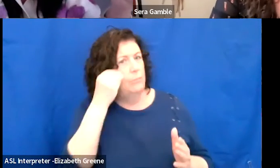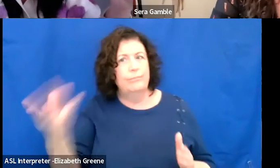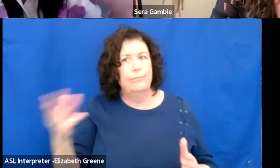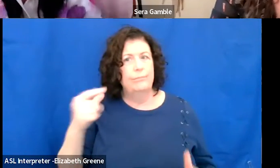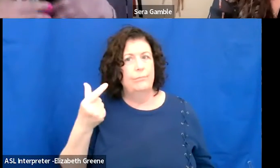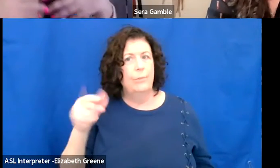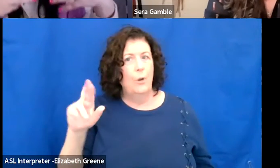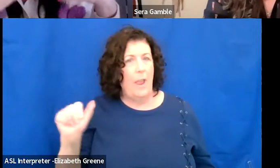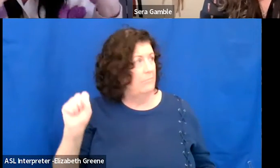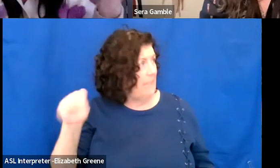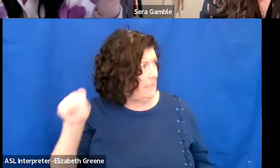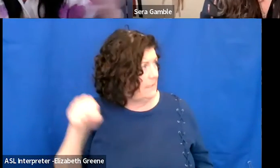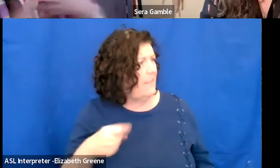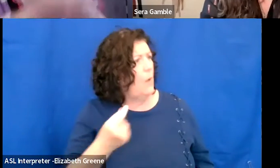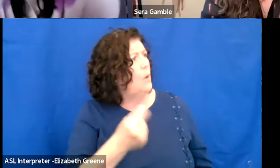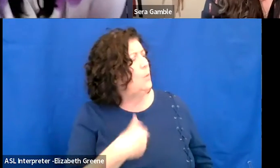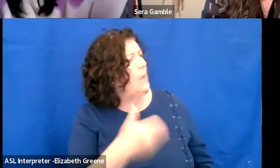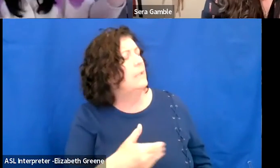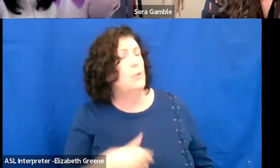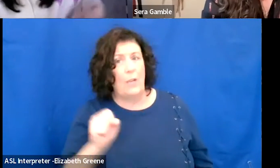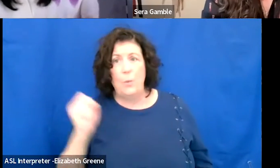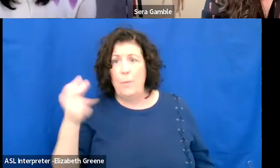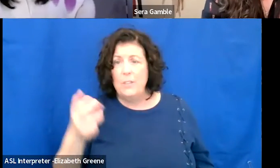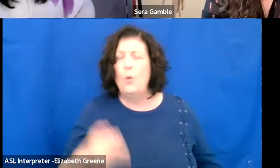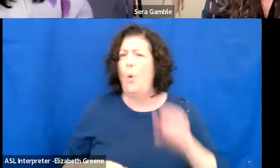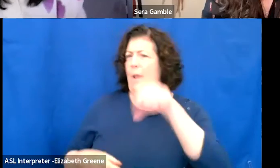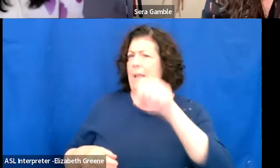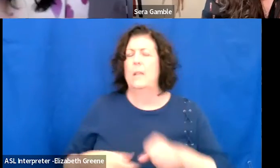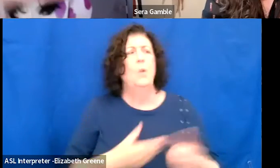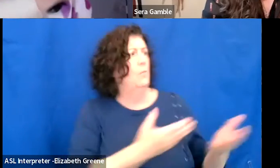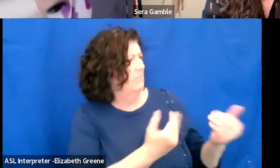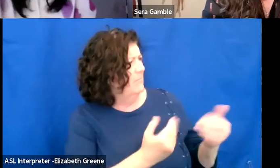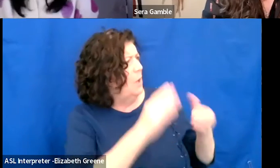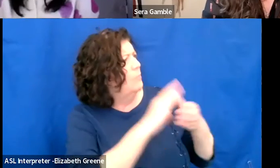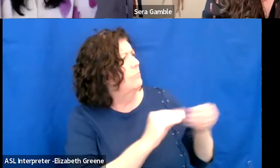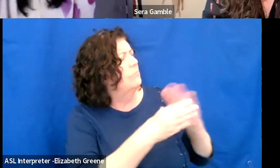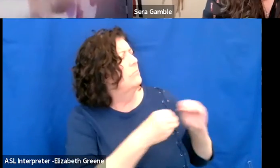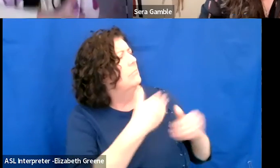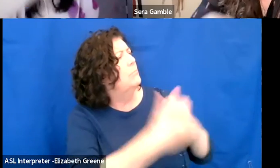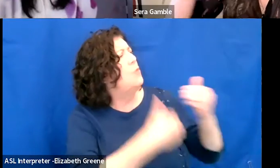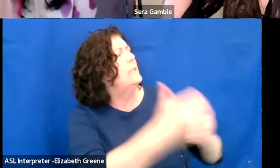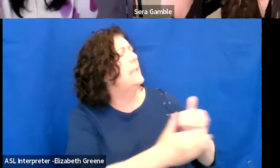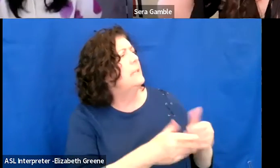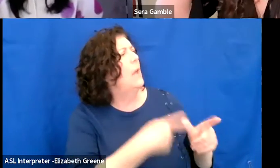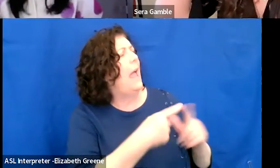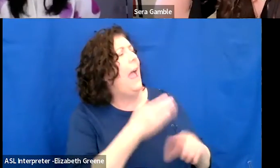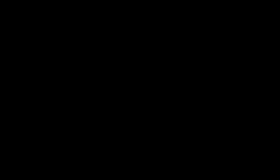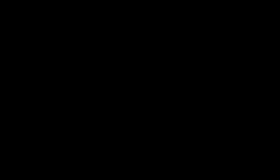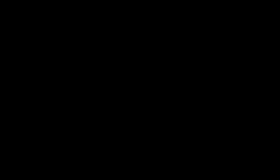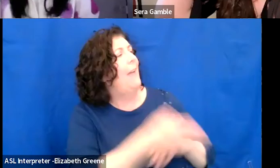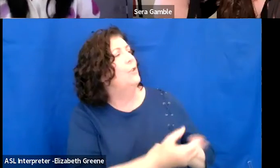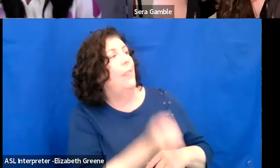it? Did you have to, you did. Tell us that process, and then into the writing of the, once it's a yes, and then the writing of a